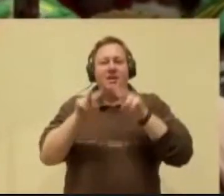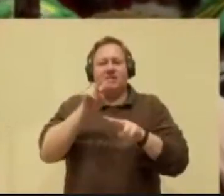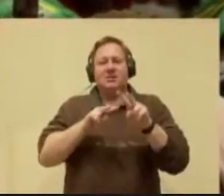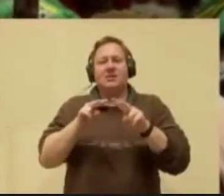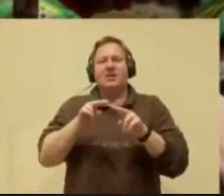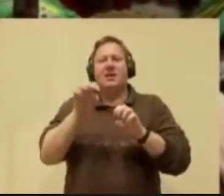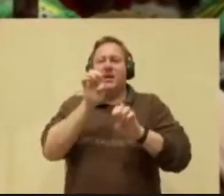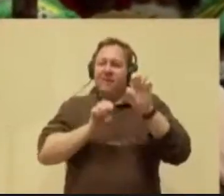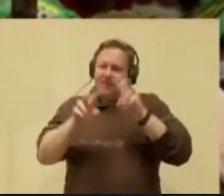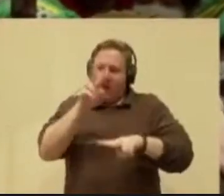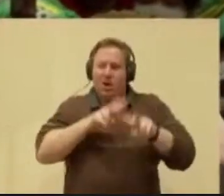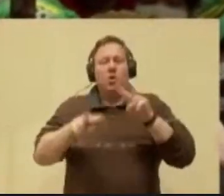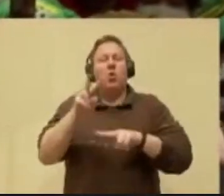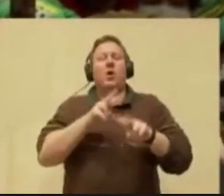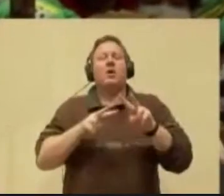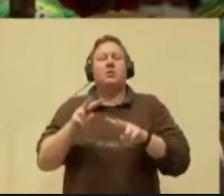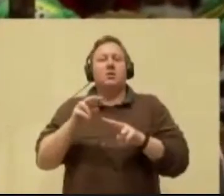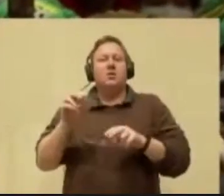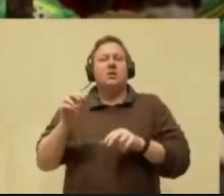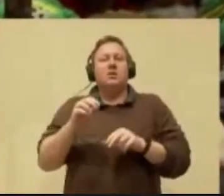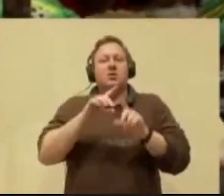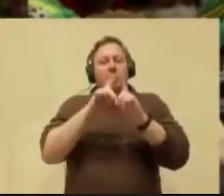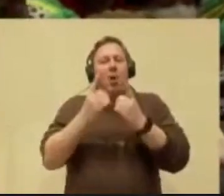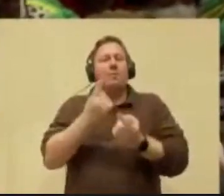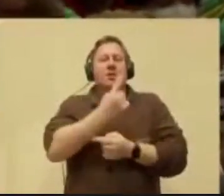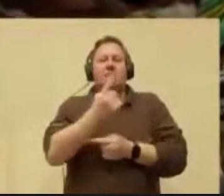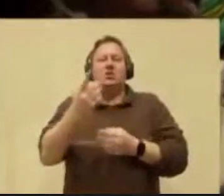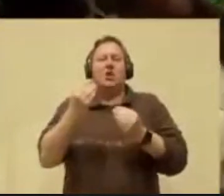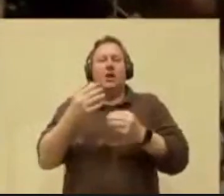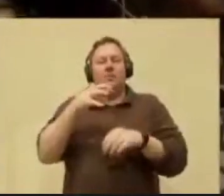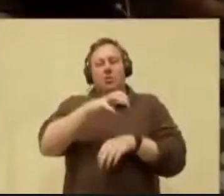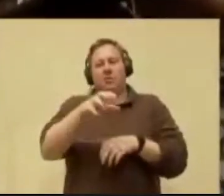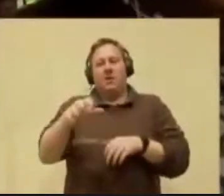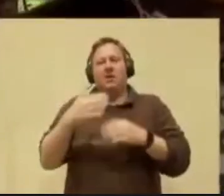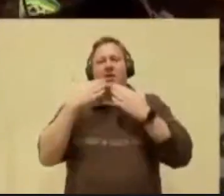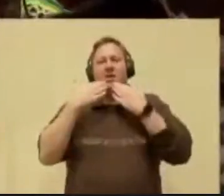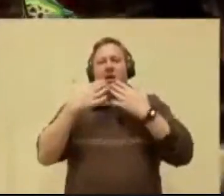department and all the neutrality thank you very much